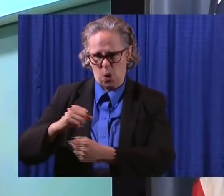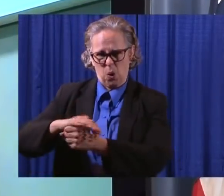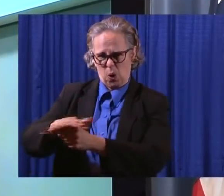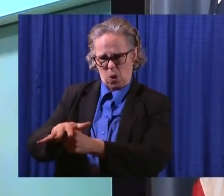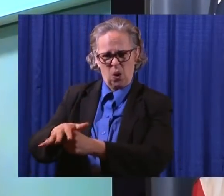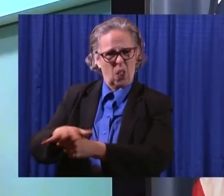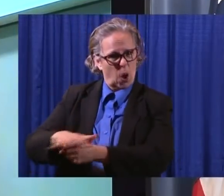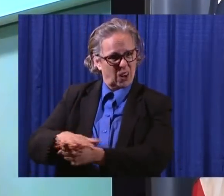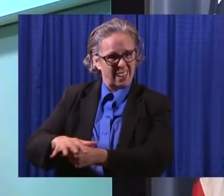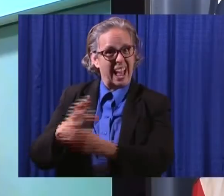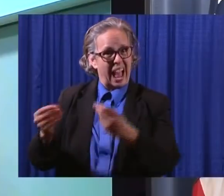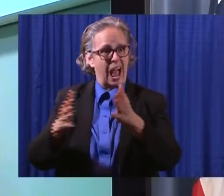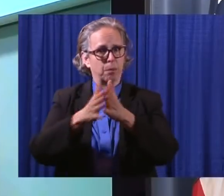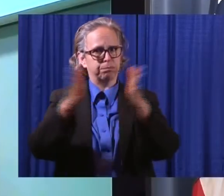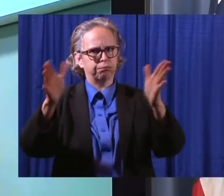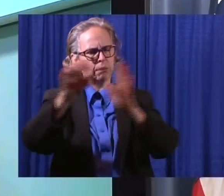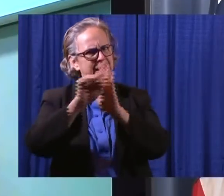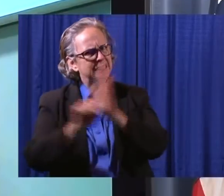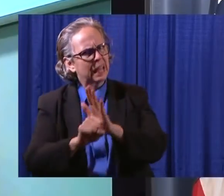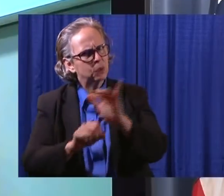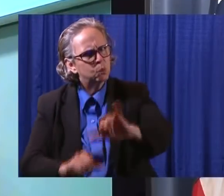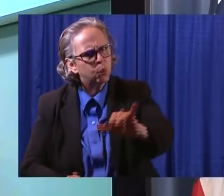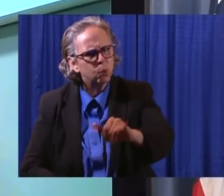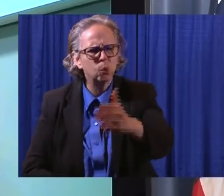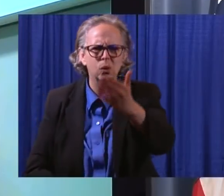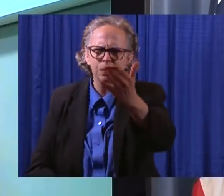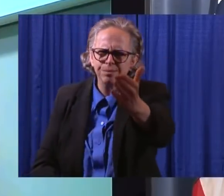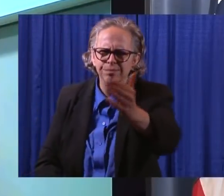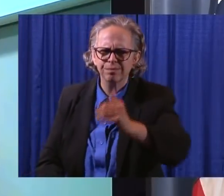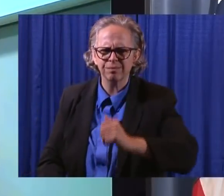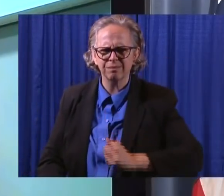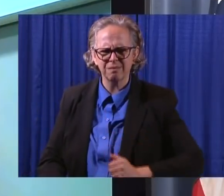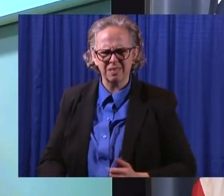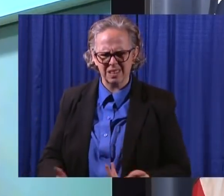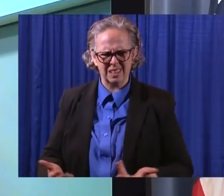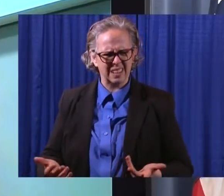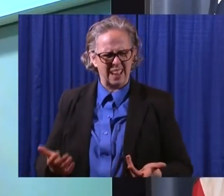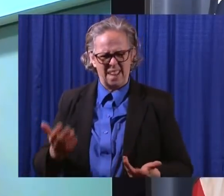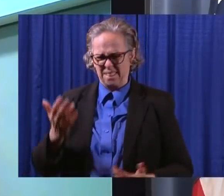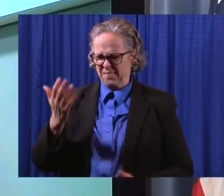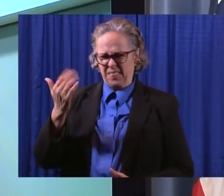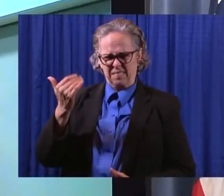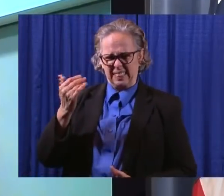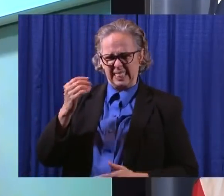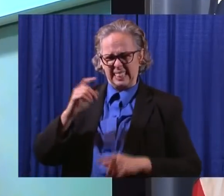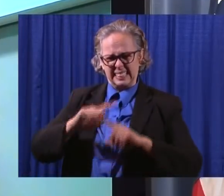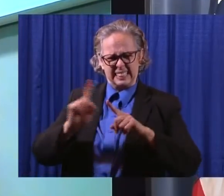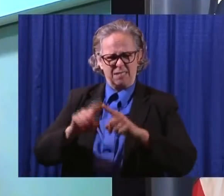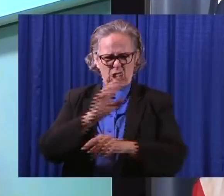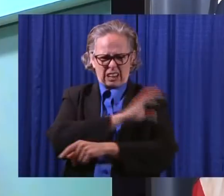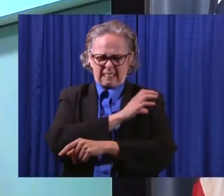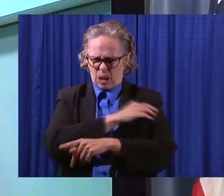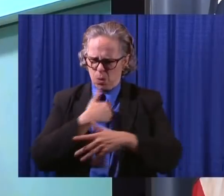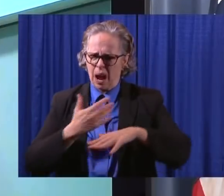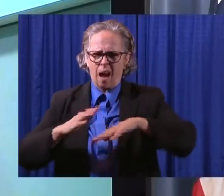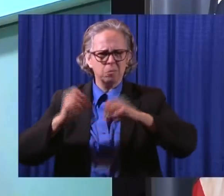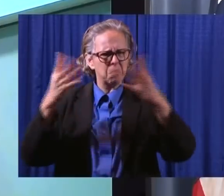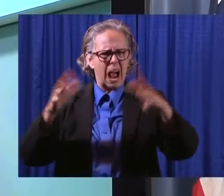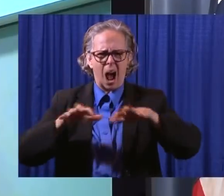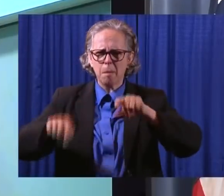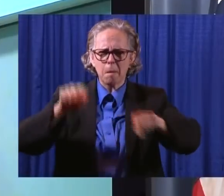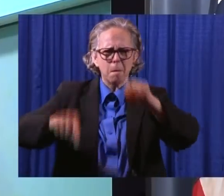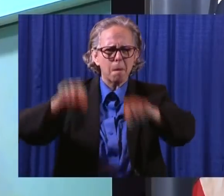Care Network, which includes over 15 clinical sites that care for vulnerable children in Franklin County. We've had a drop of